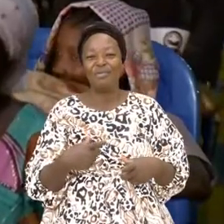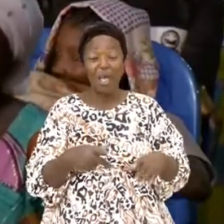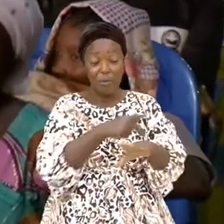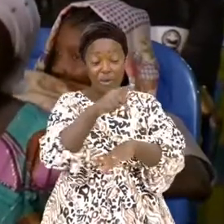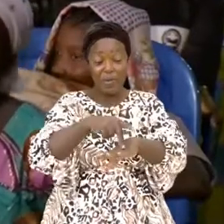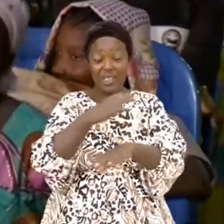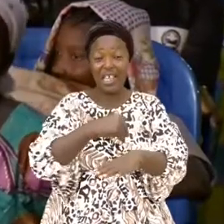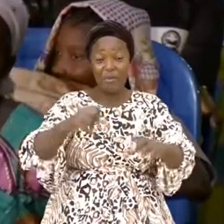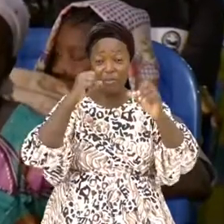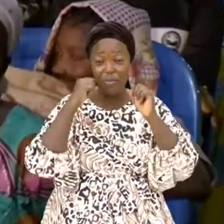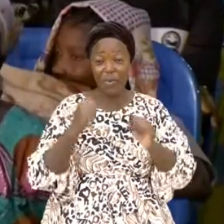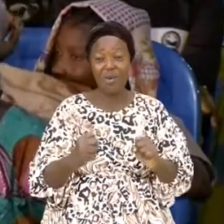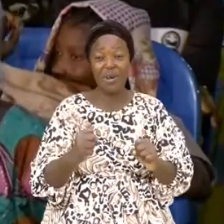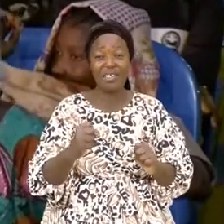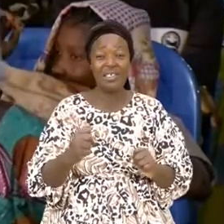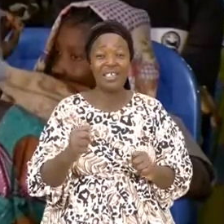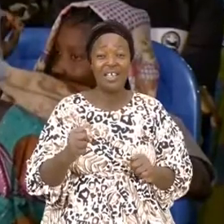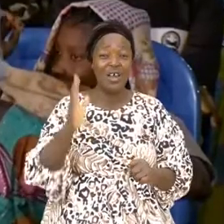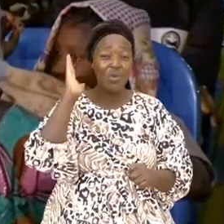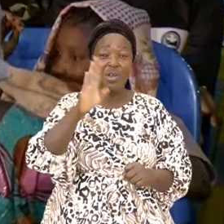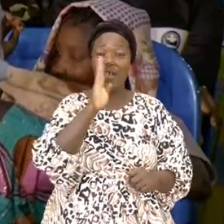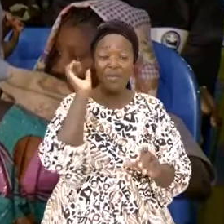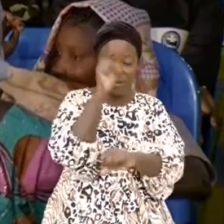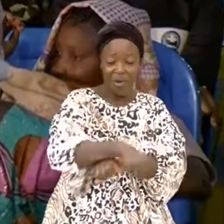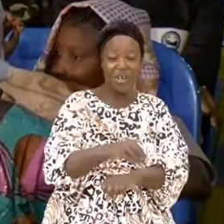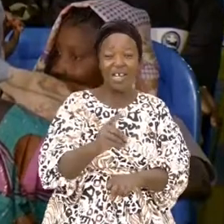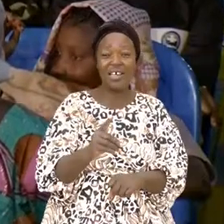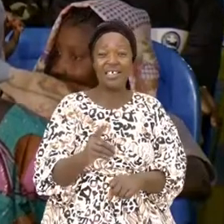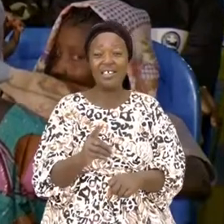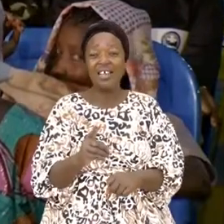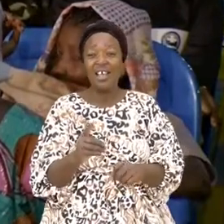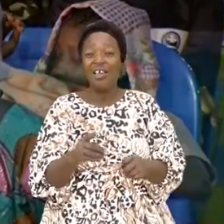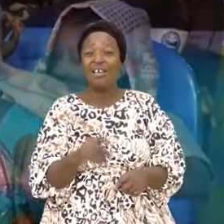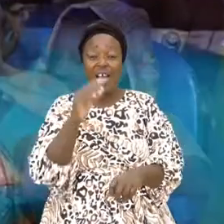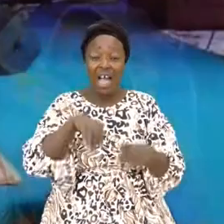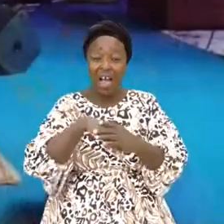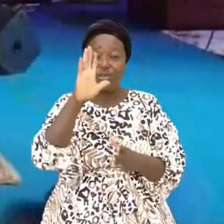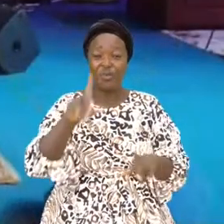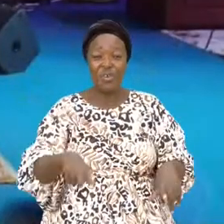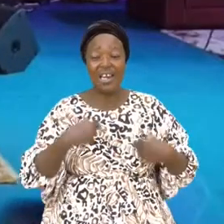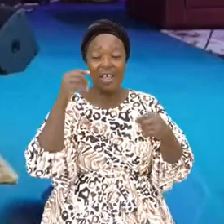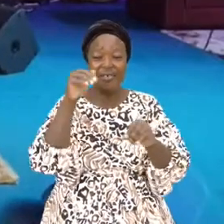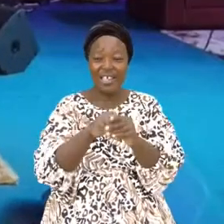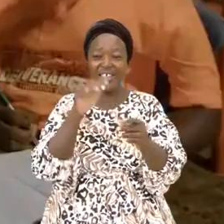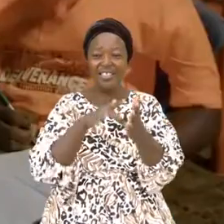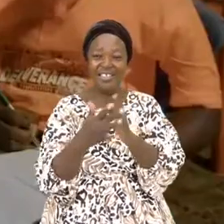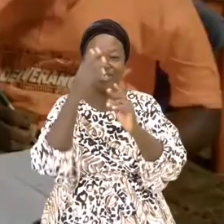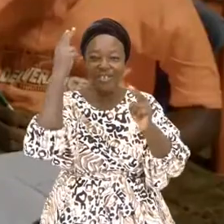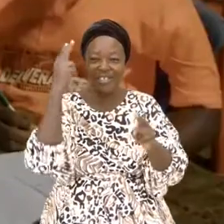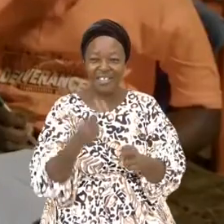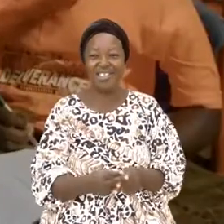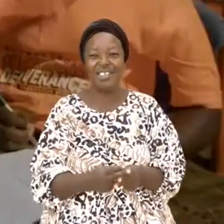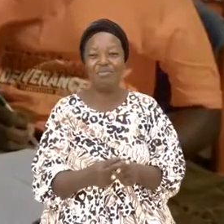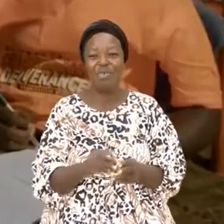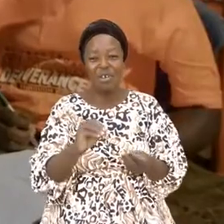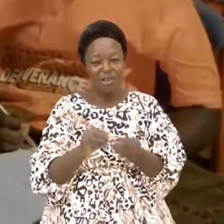Principalities and powers will be conquered, crushed out of your life in Jesus' name.